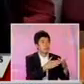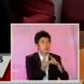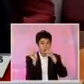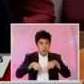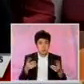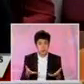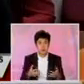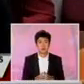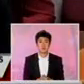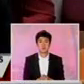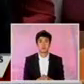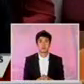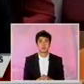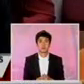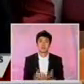here?